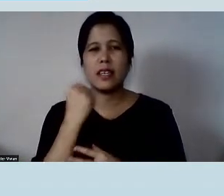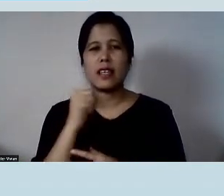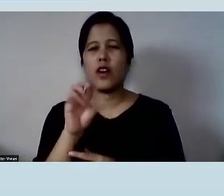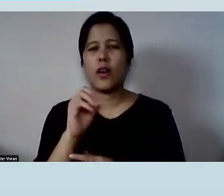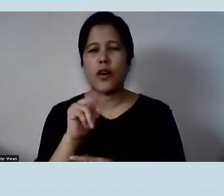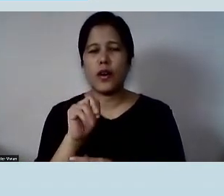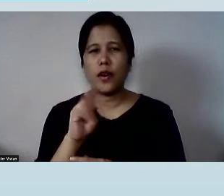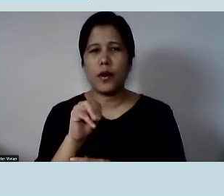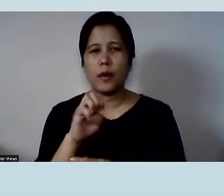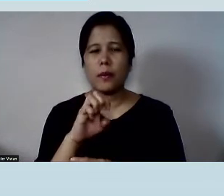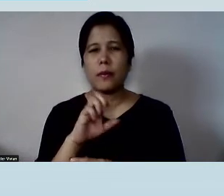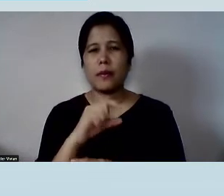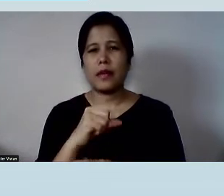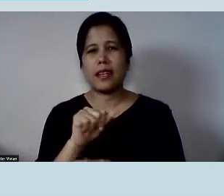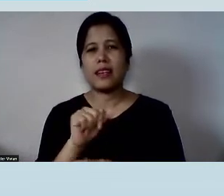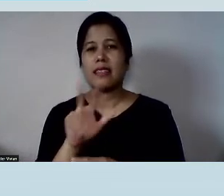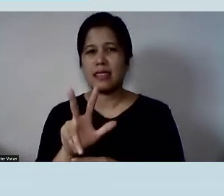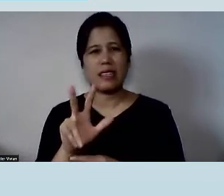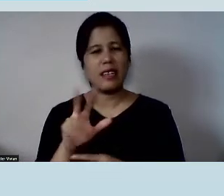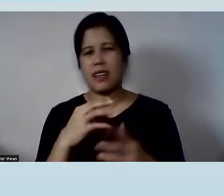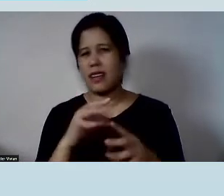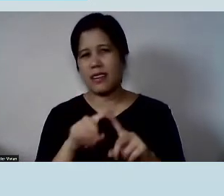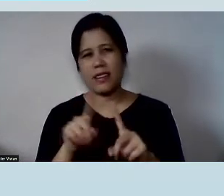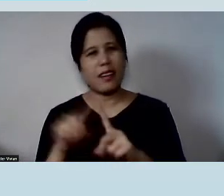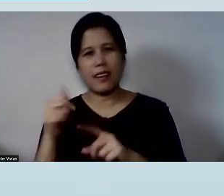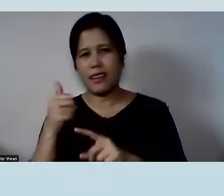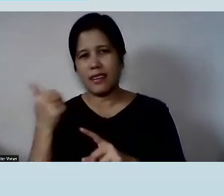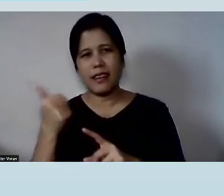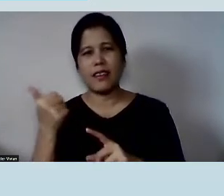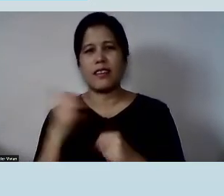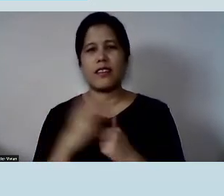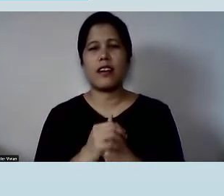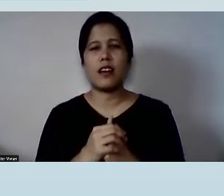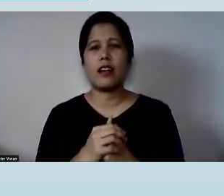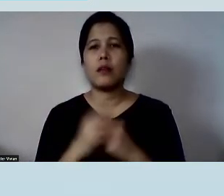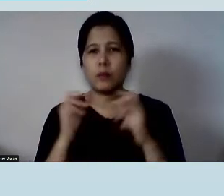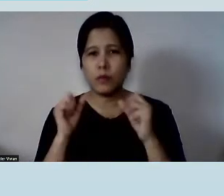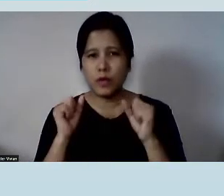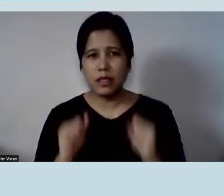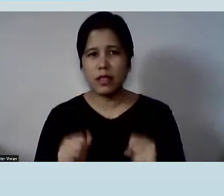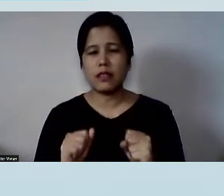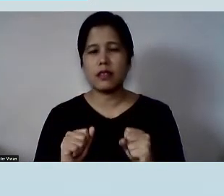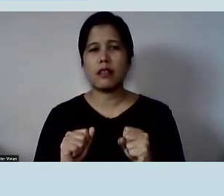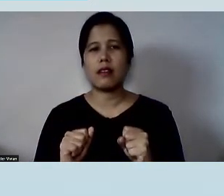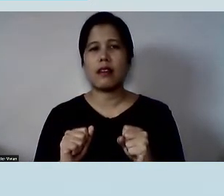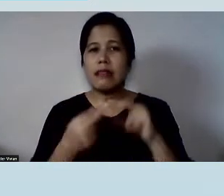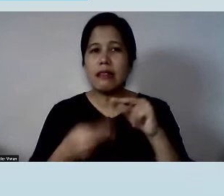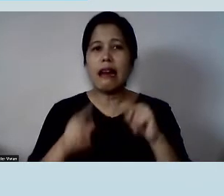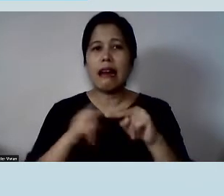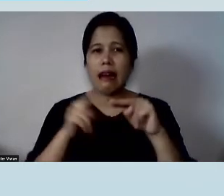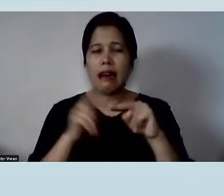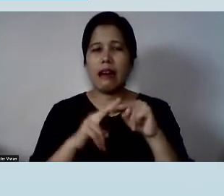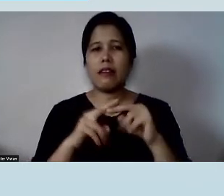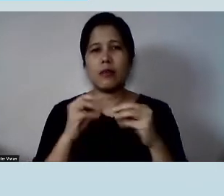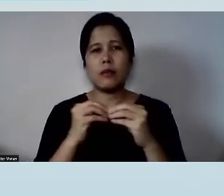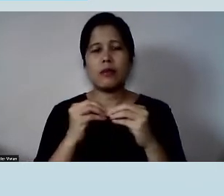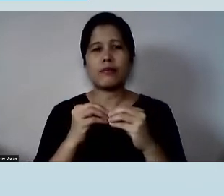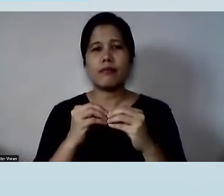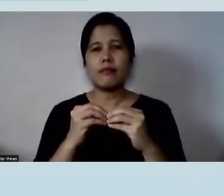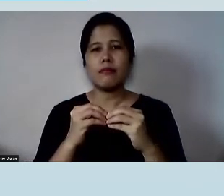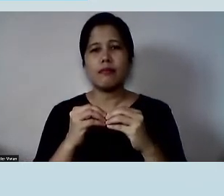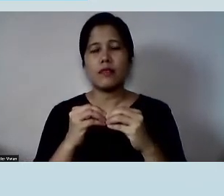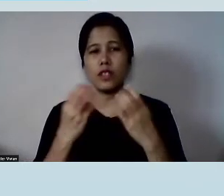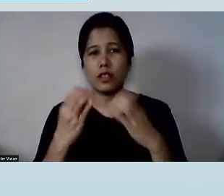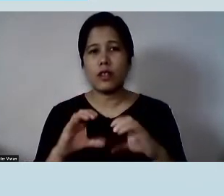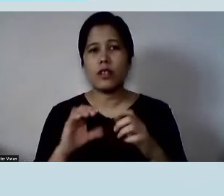been suggested as potential factors that can aggravate ADHD. So again, we know the researchers won't